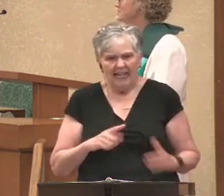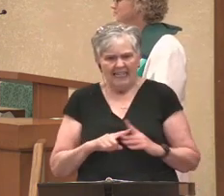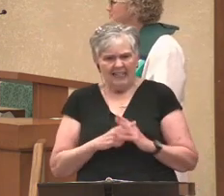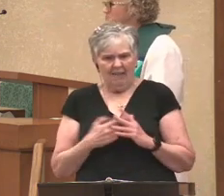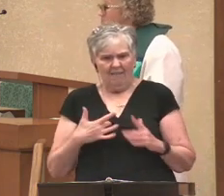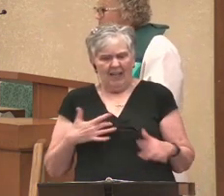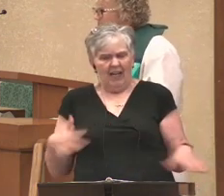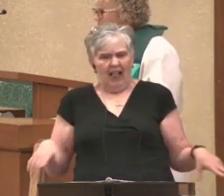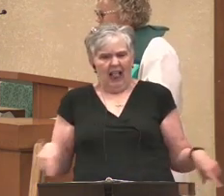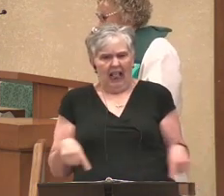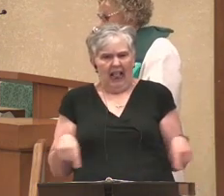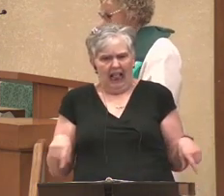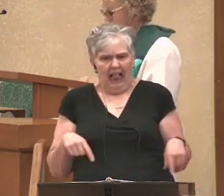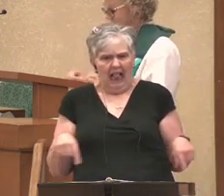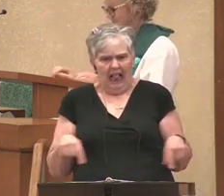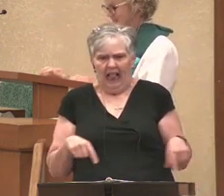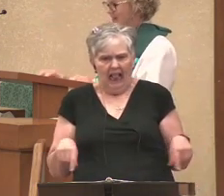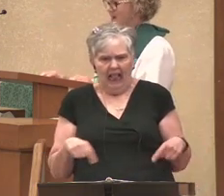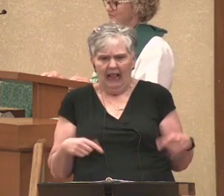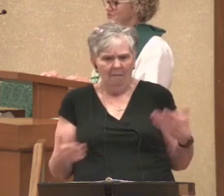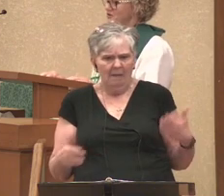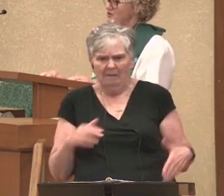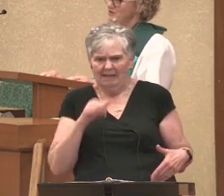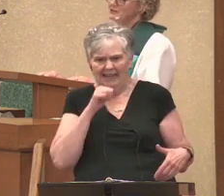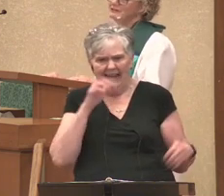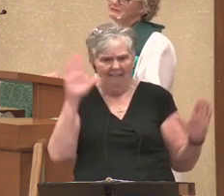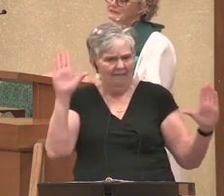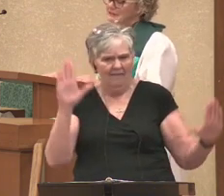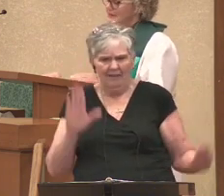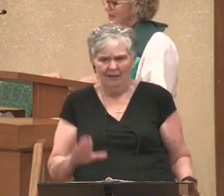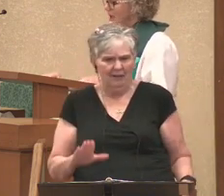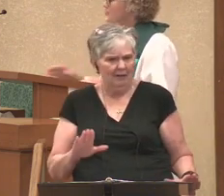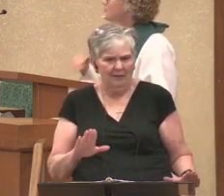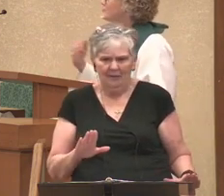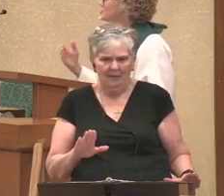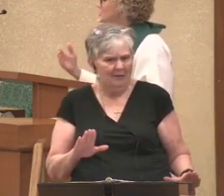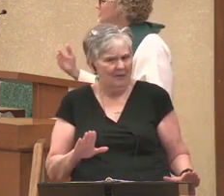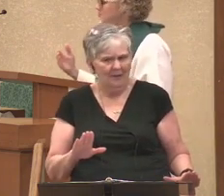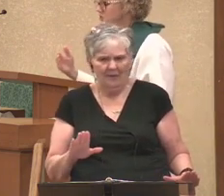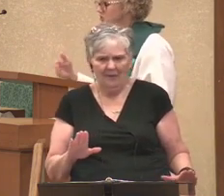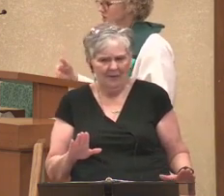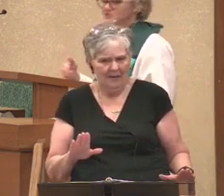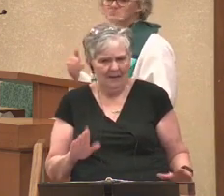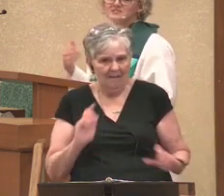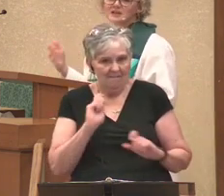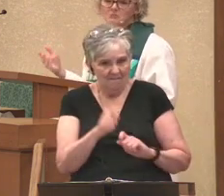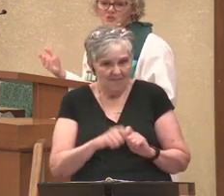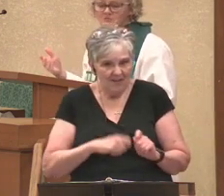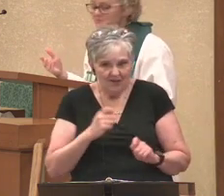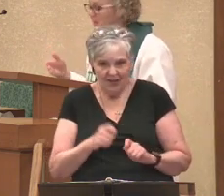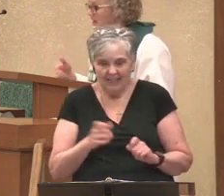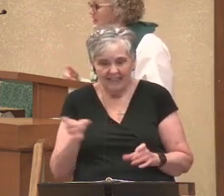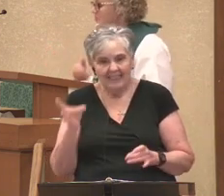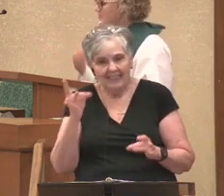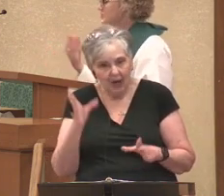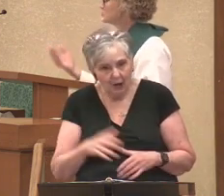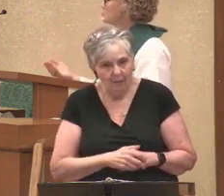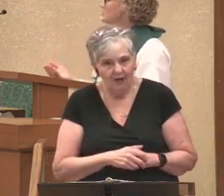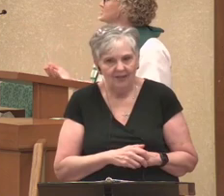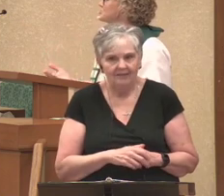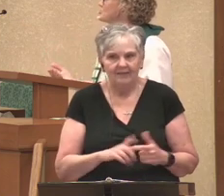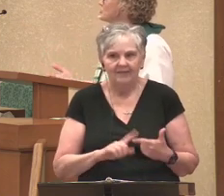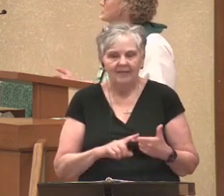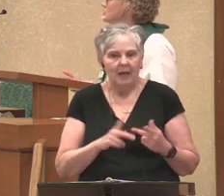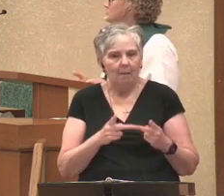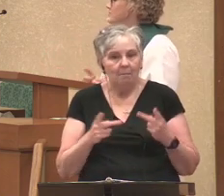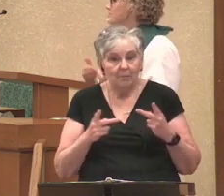that maybe this wasn't such a great deal after all. And the fishing turned out to be terrible. The place where